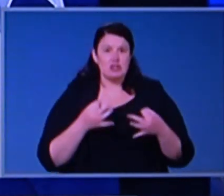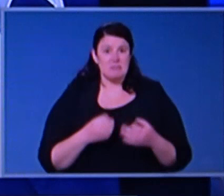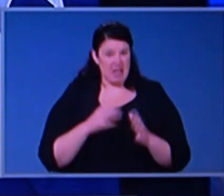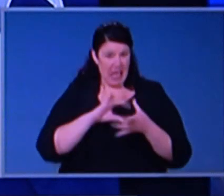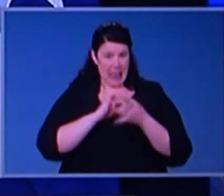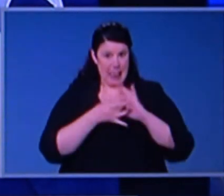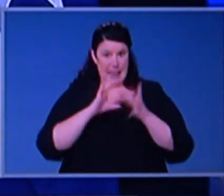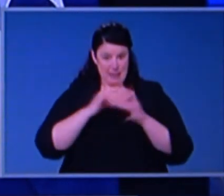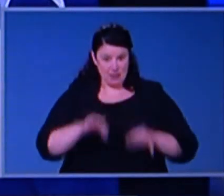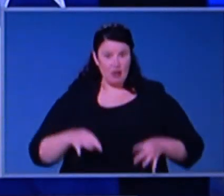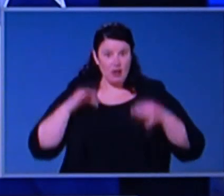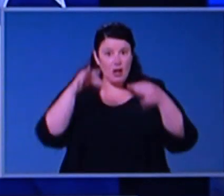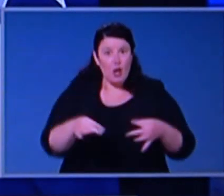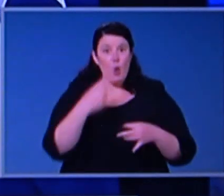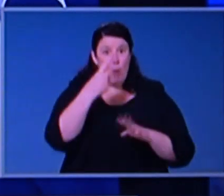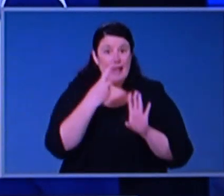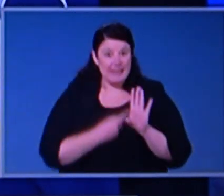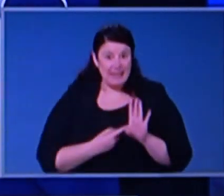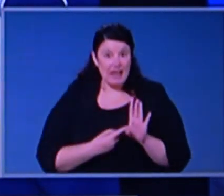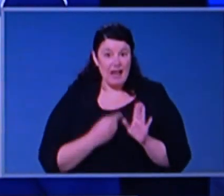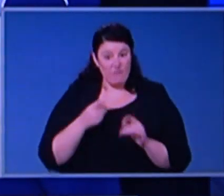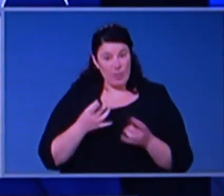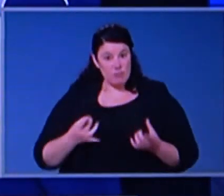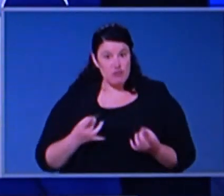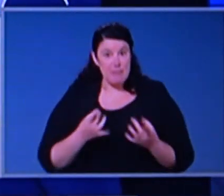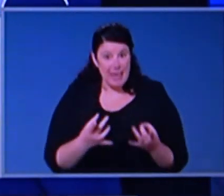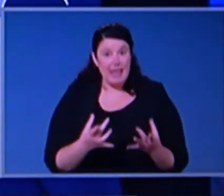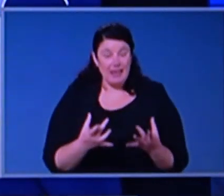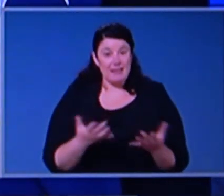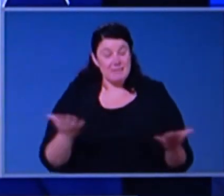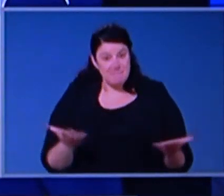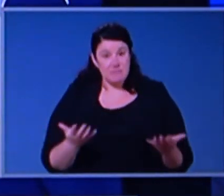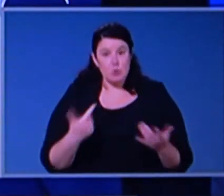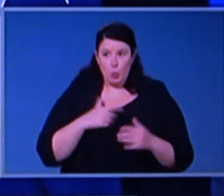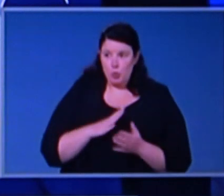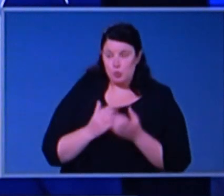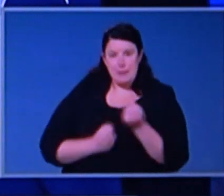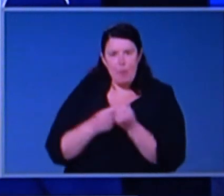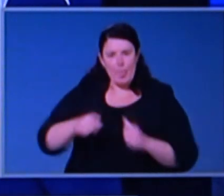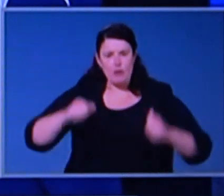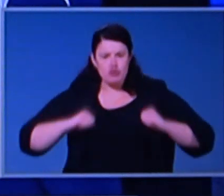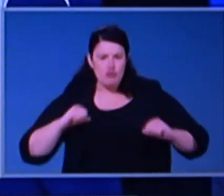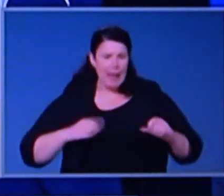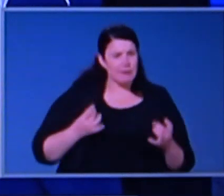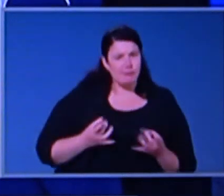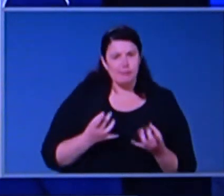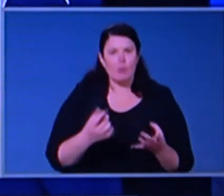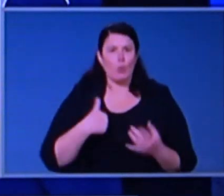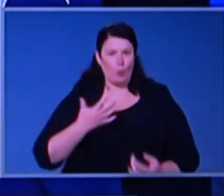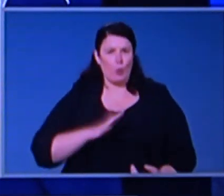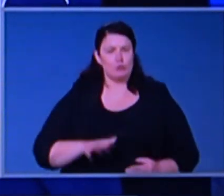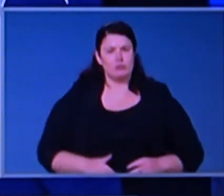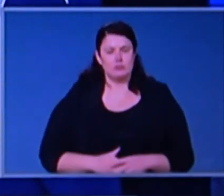off for a year, but that gives them another year, and we want to make sure they can put their best foot forward. In terms of the big